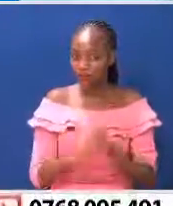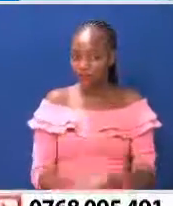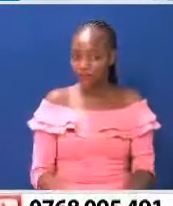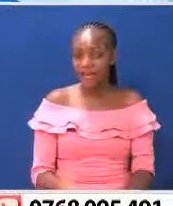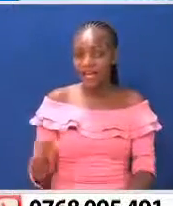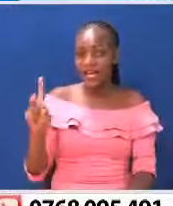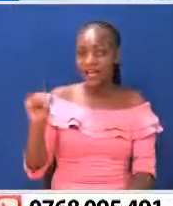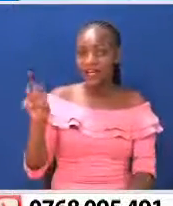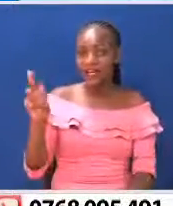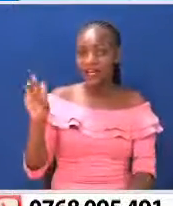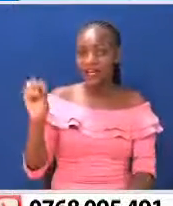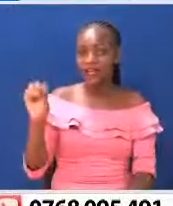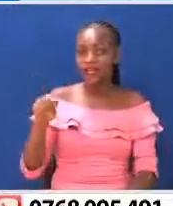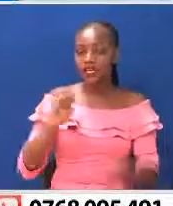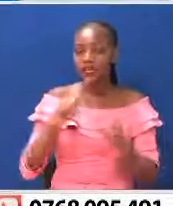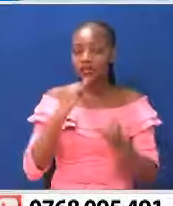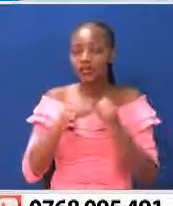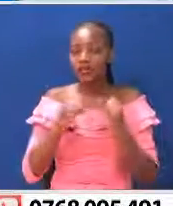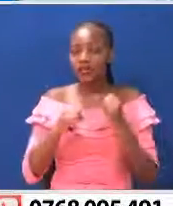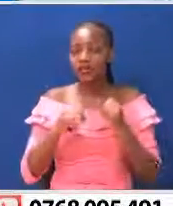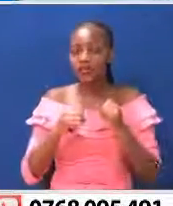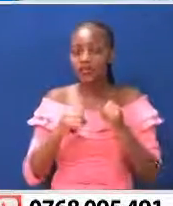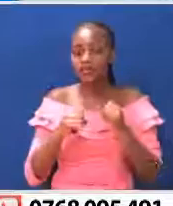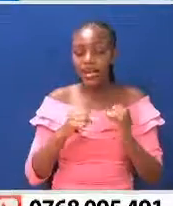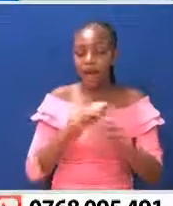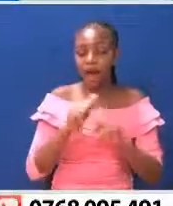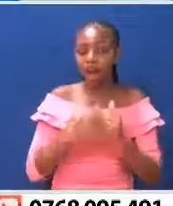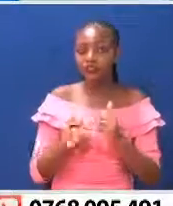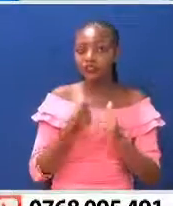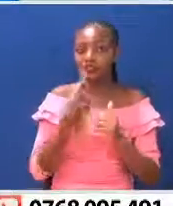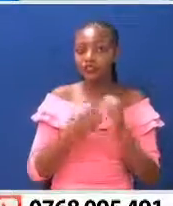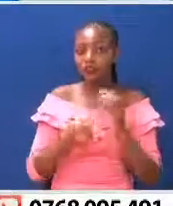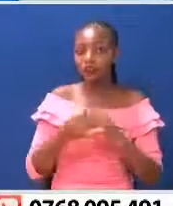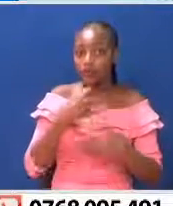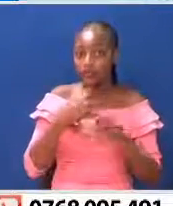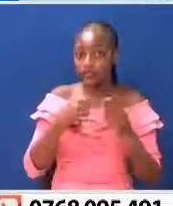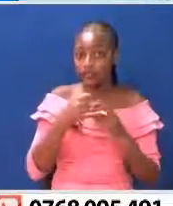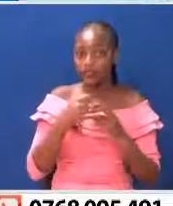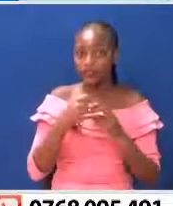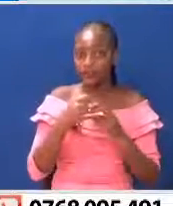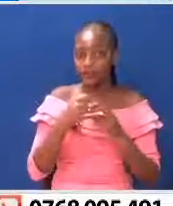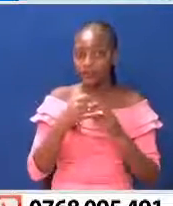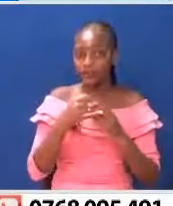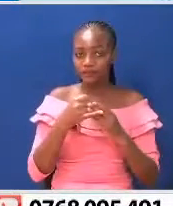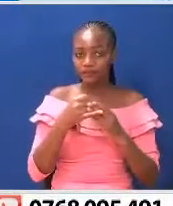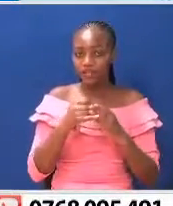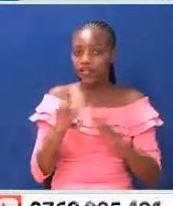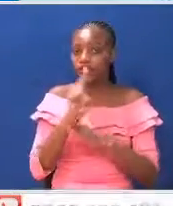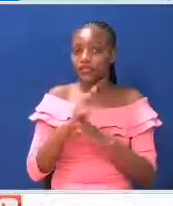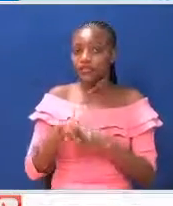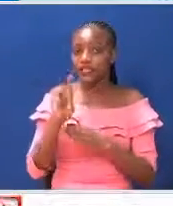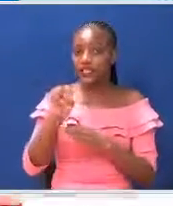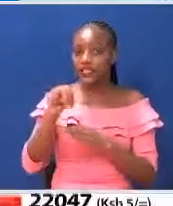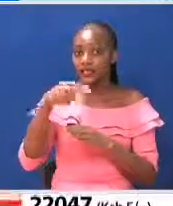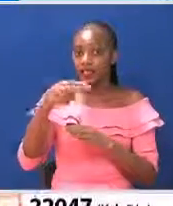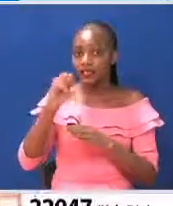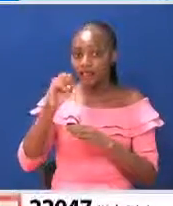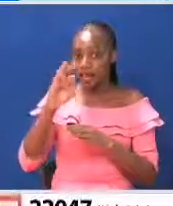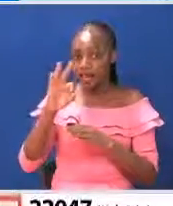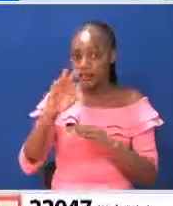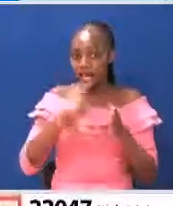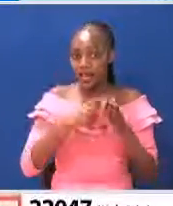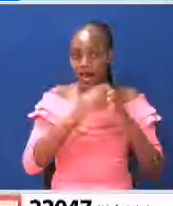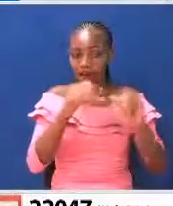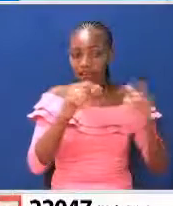will conclude negotiation of a comprehensive medical cover by the NHIF and issue cards